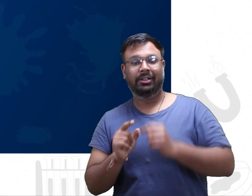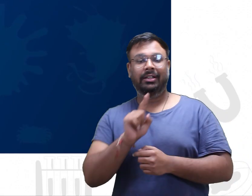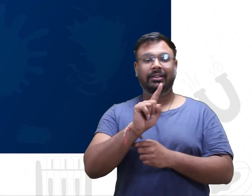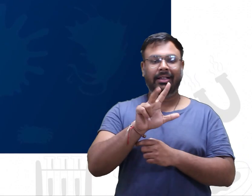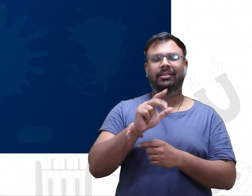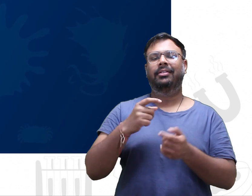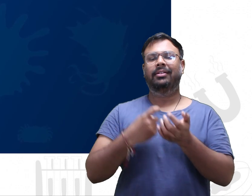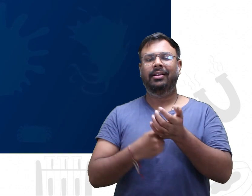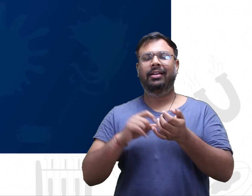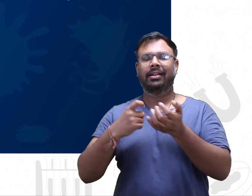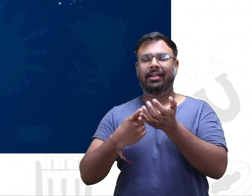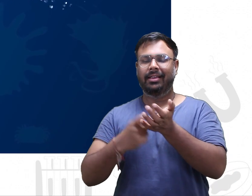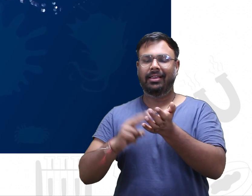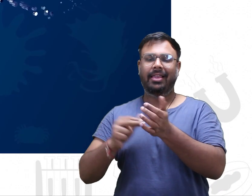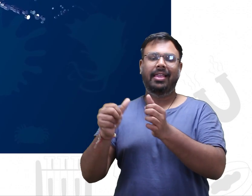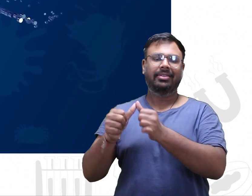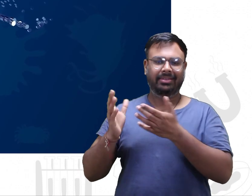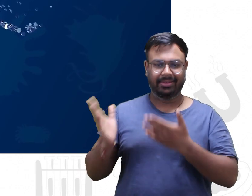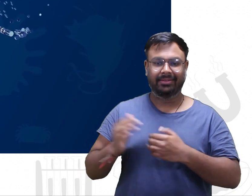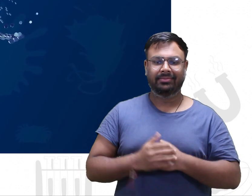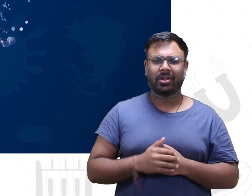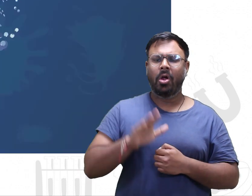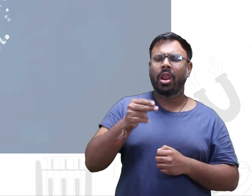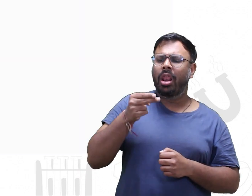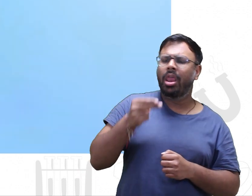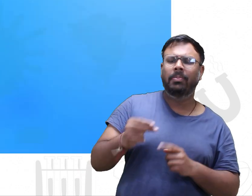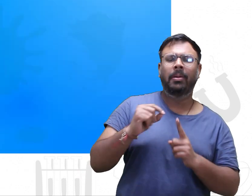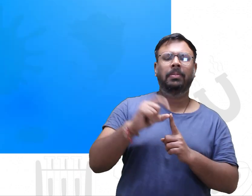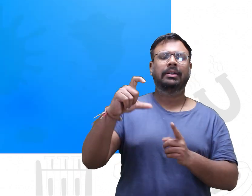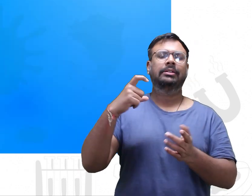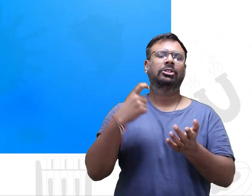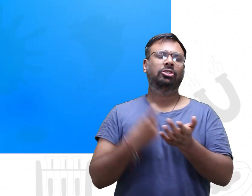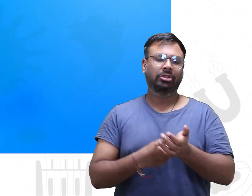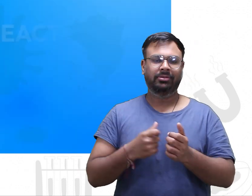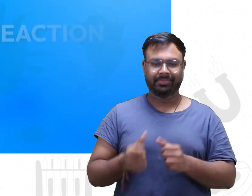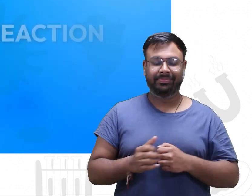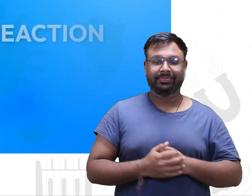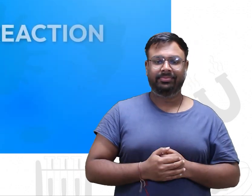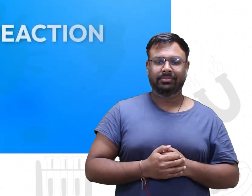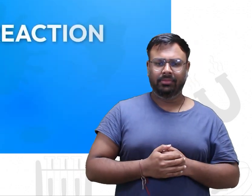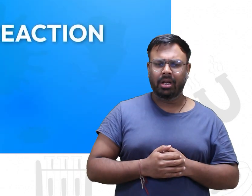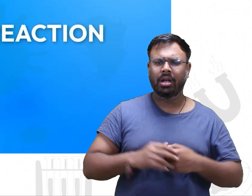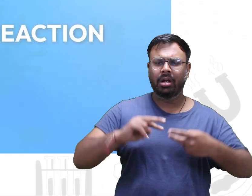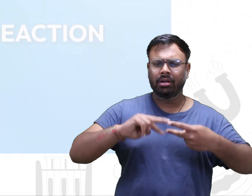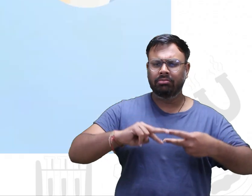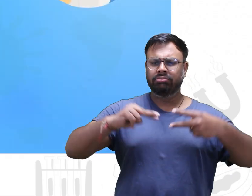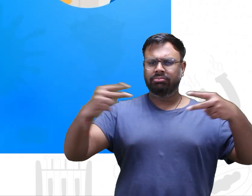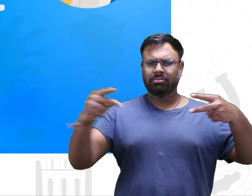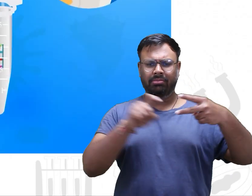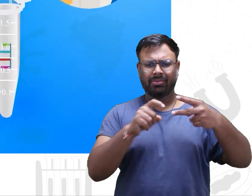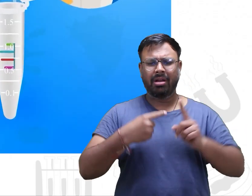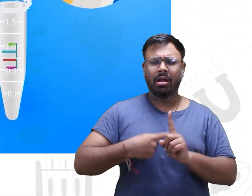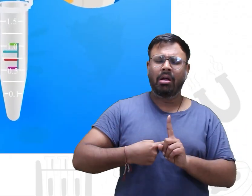and yeasts, we amplify the 18S-rRNA genes. This is done by a technique called PCR. We will first